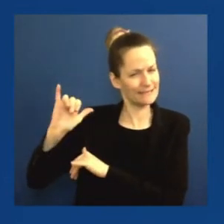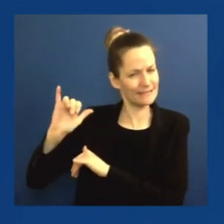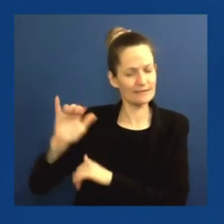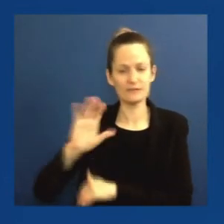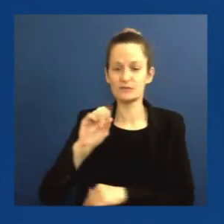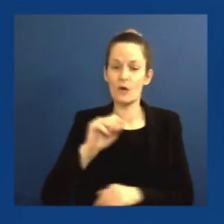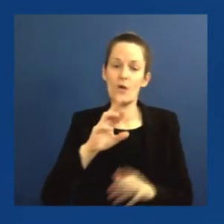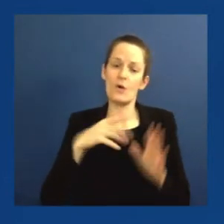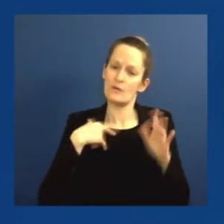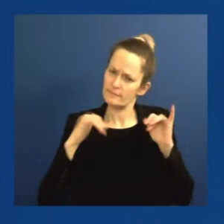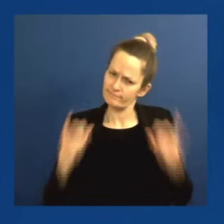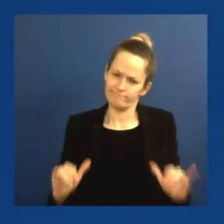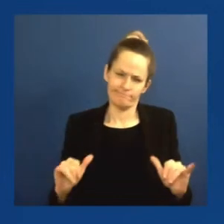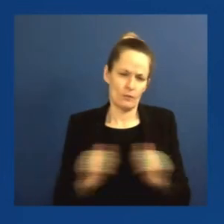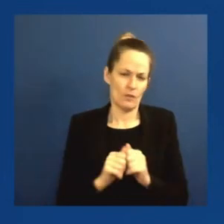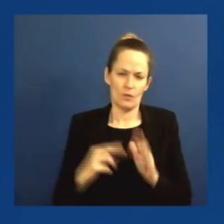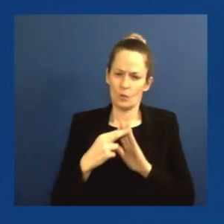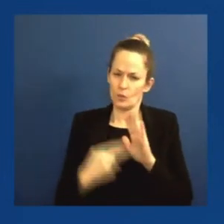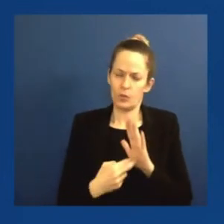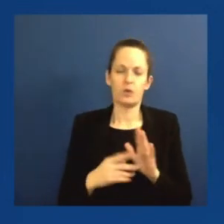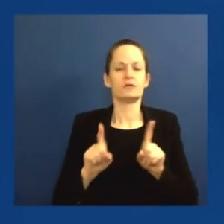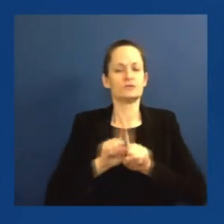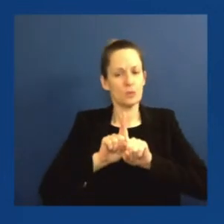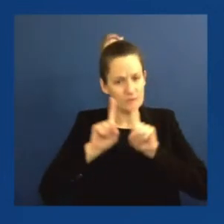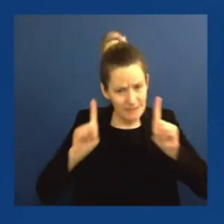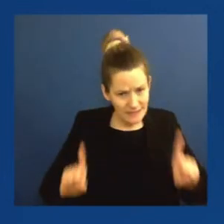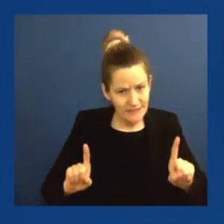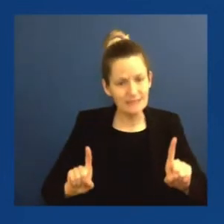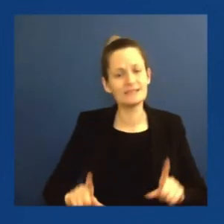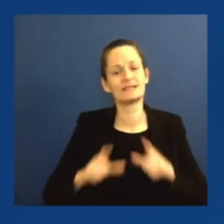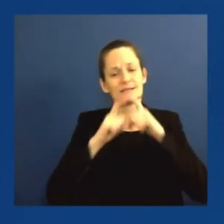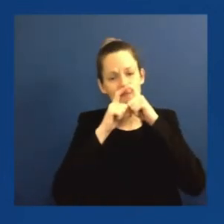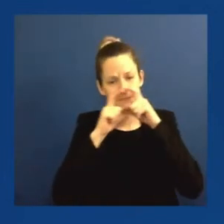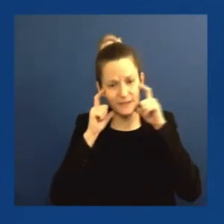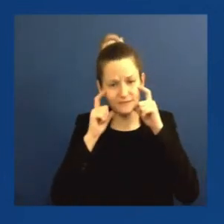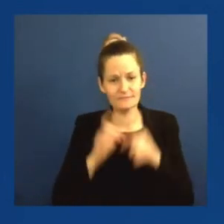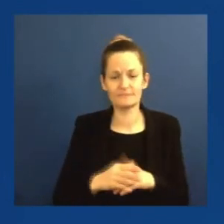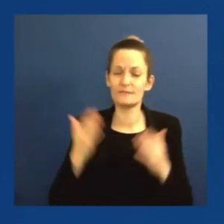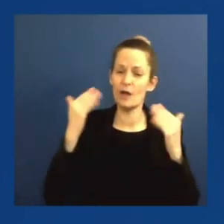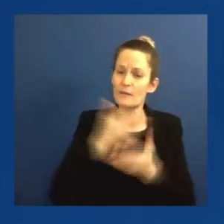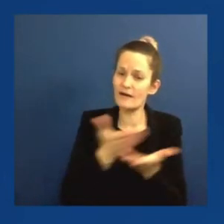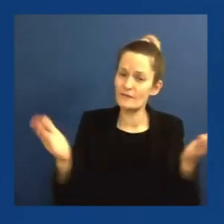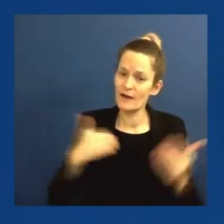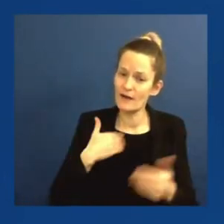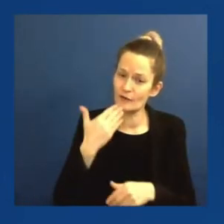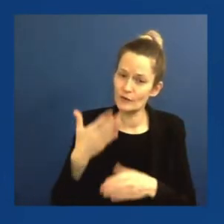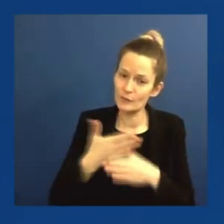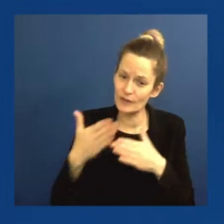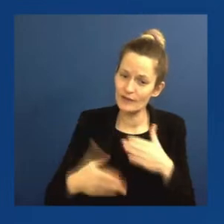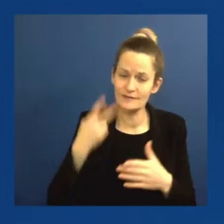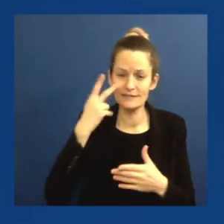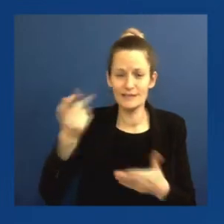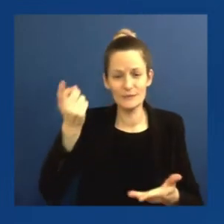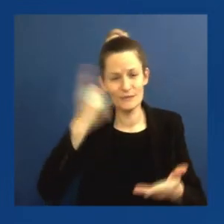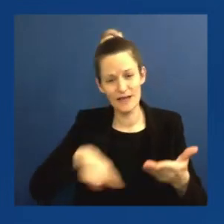Everybody, I hope everybody has a good weekend. We'll look forward to seeing you next week. Thank you. Thanks.